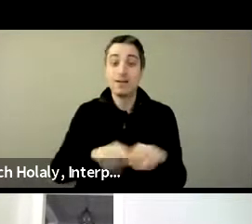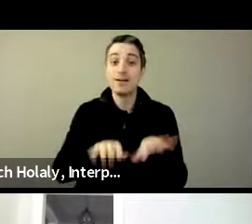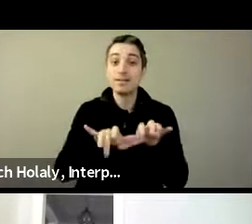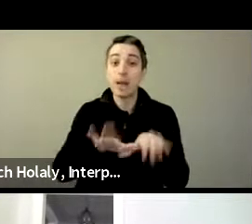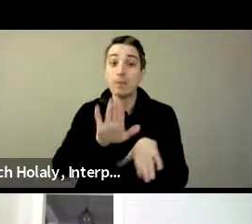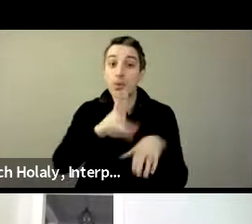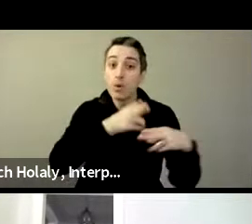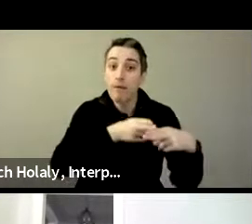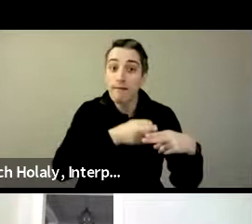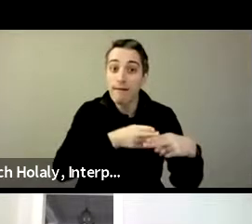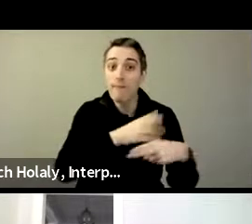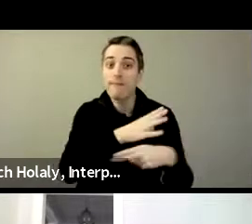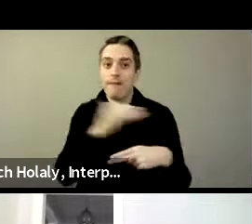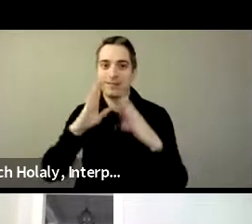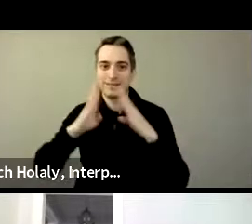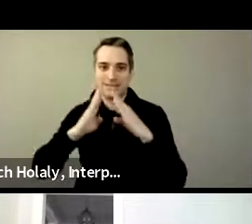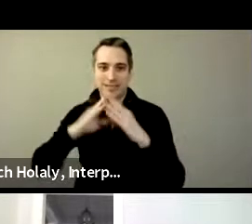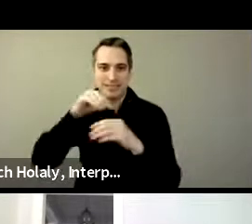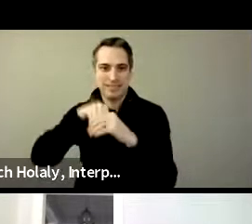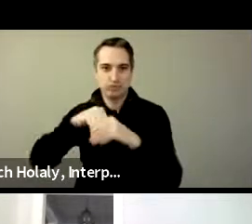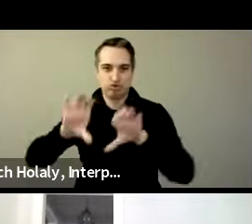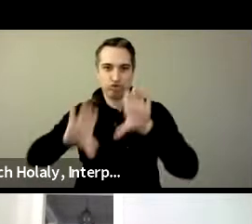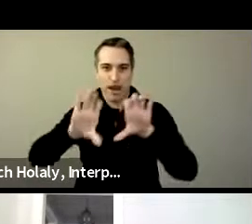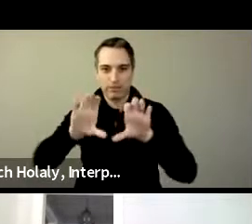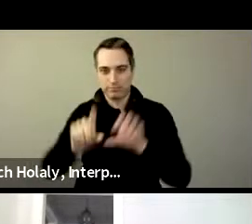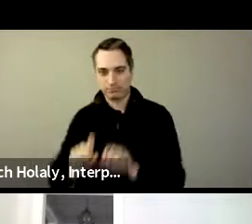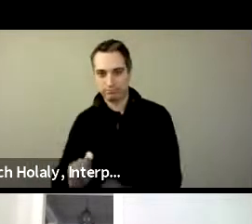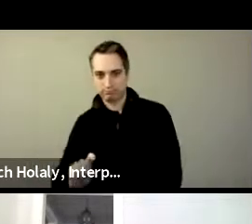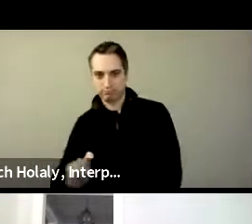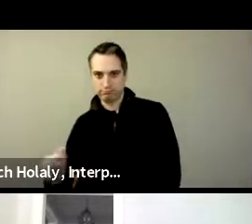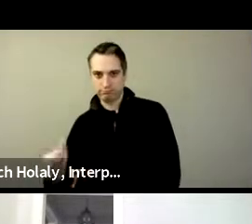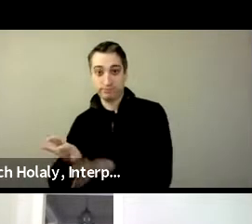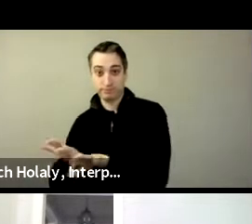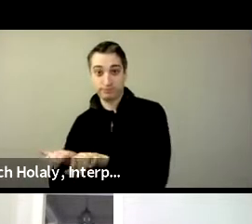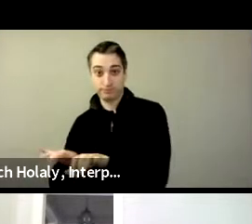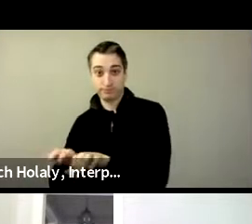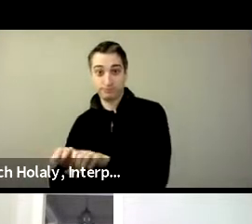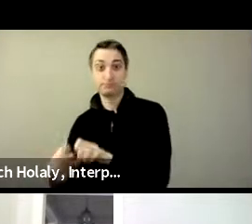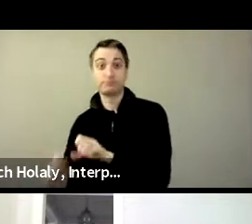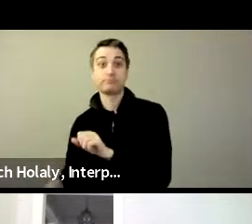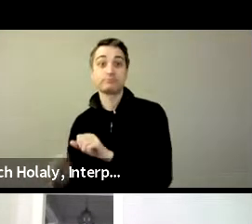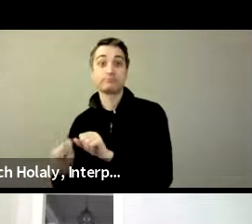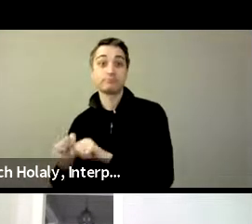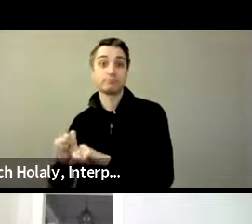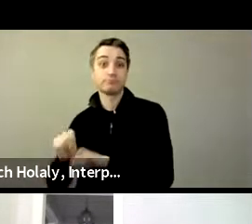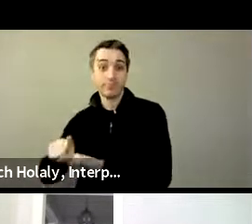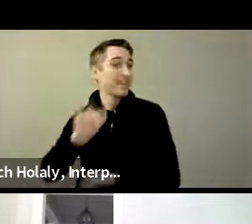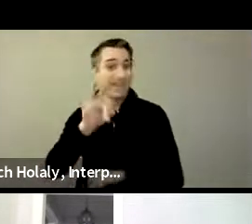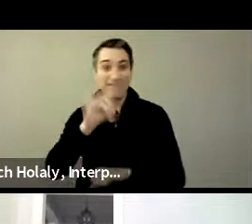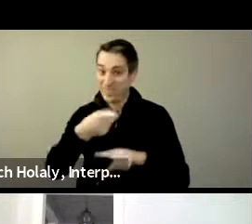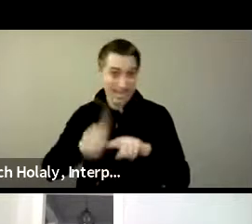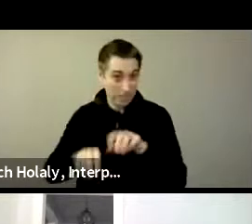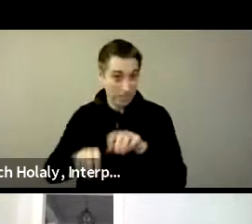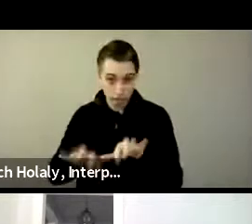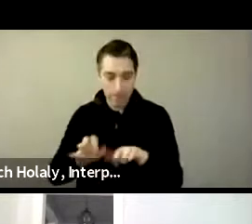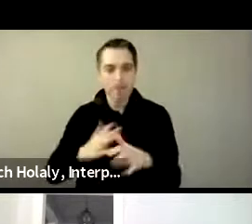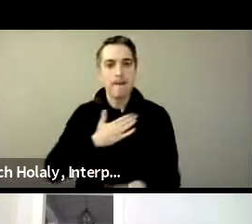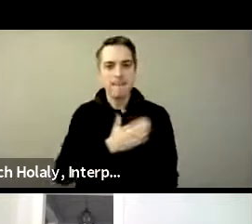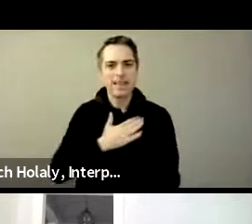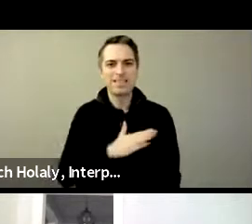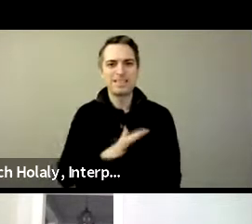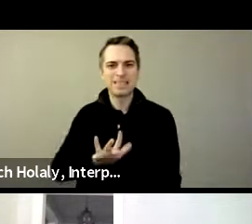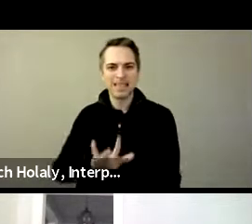reside in the chat box located at the bottom of your Zoom screen. If unable to type in the chat box, please click on the icon